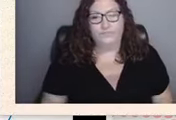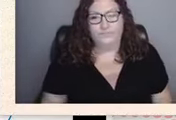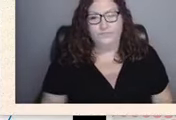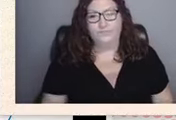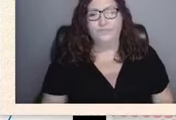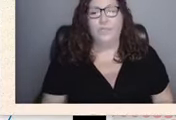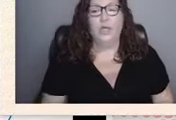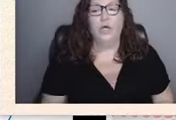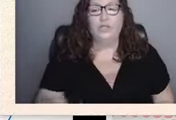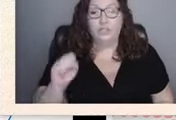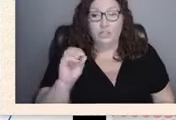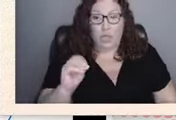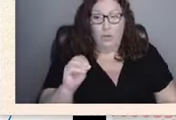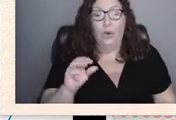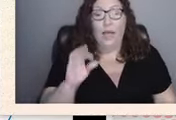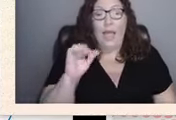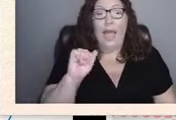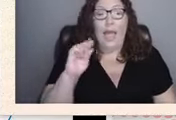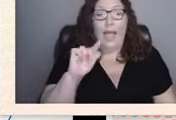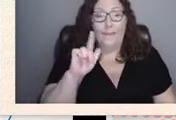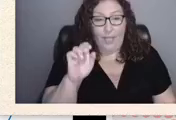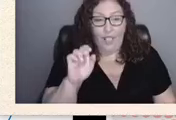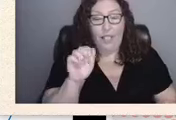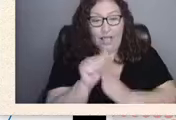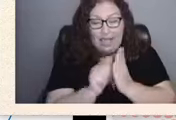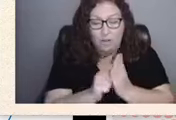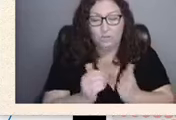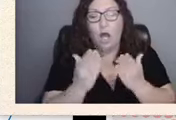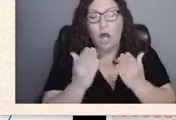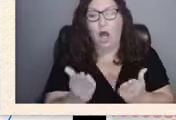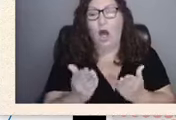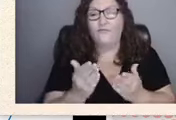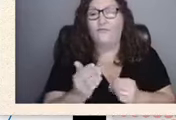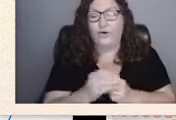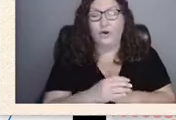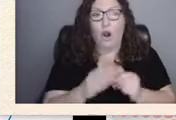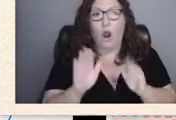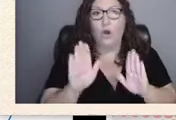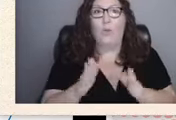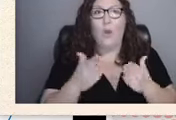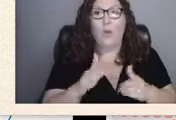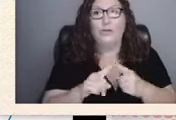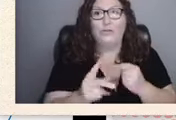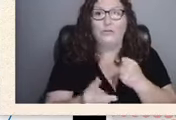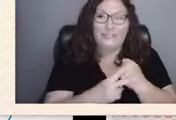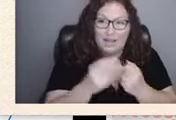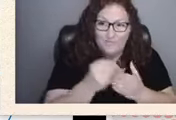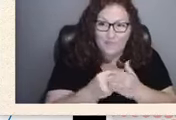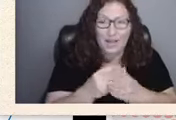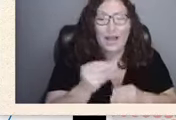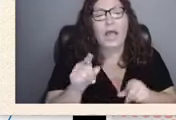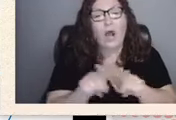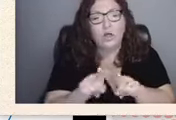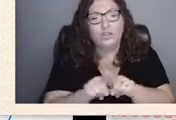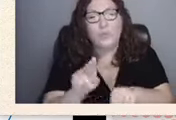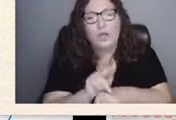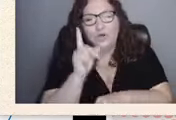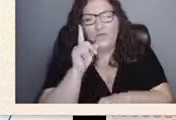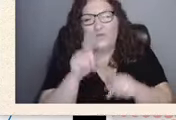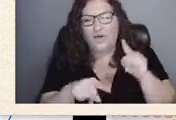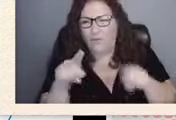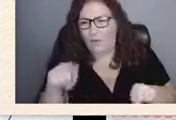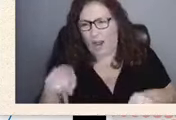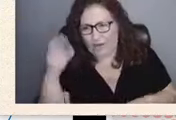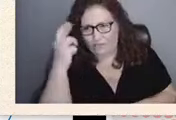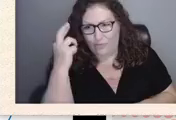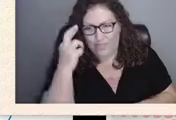So Able accounts offer a great way to save money and also to be used for a variety of reasons. And